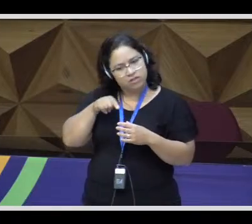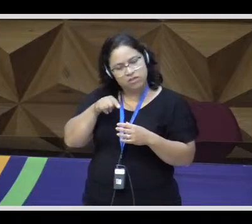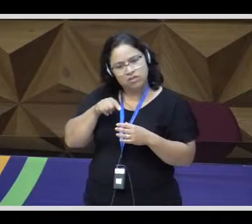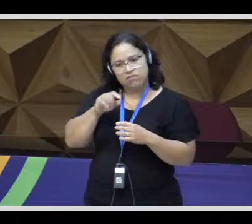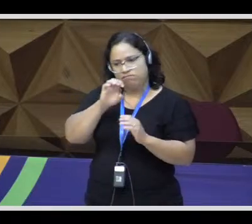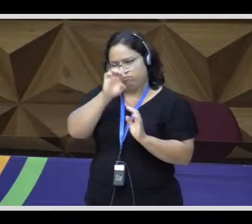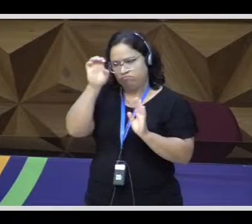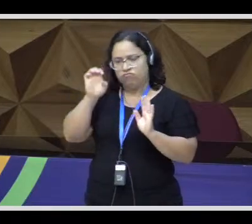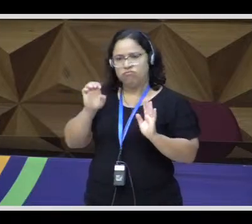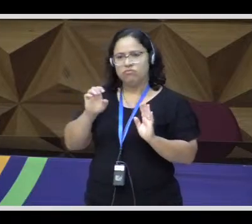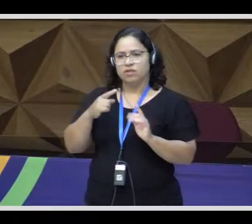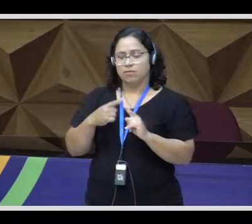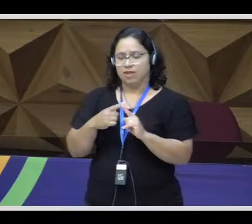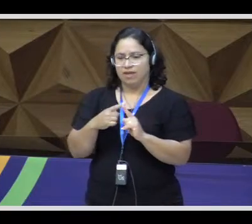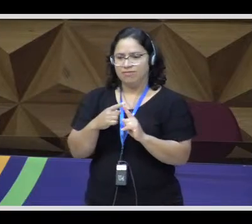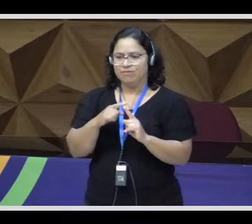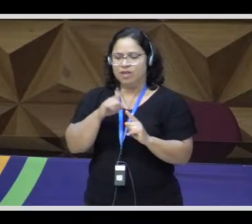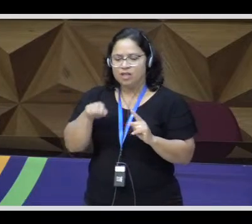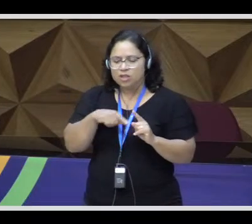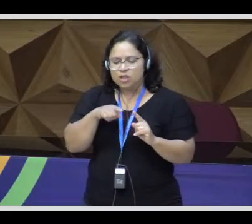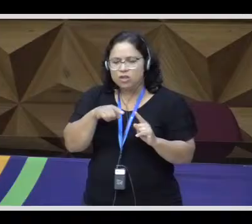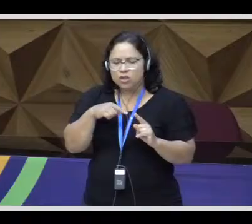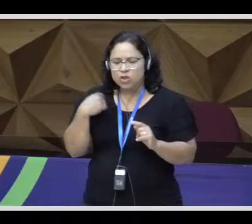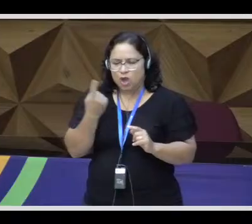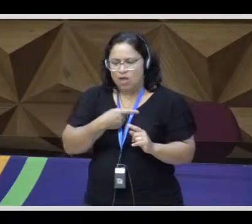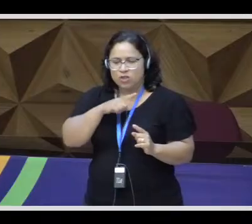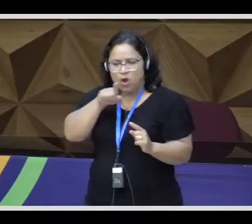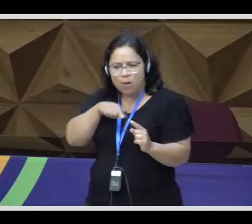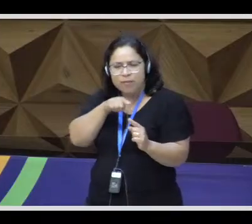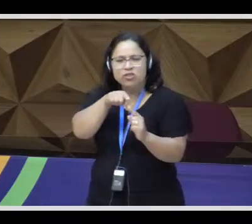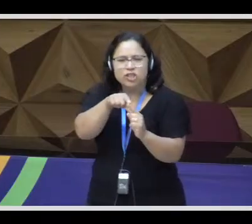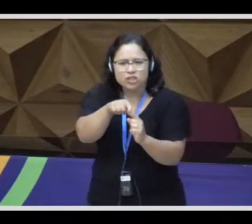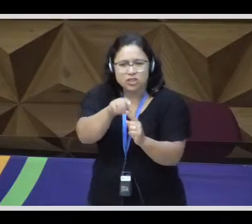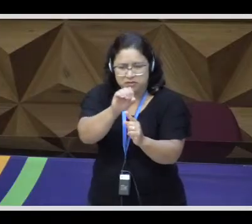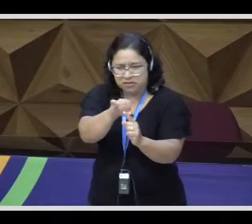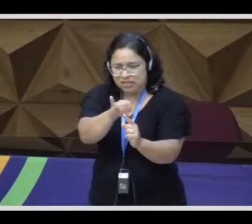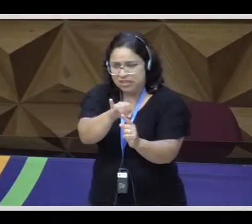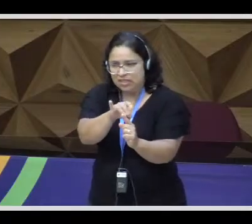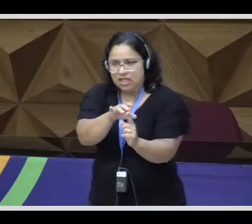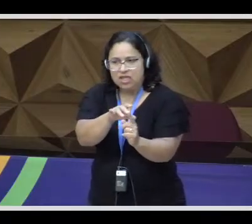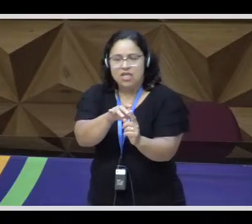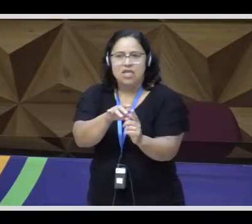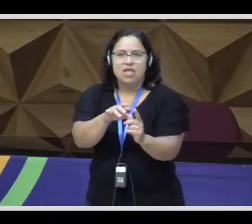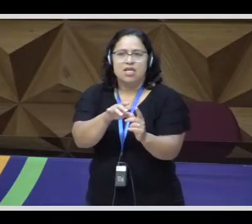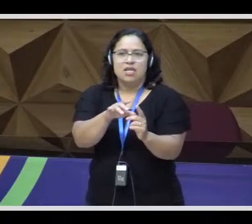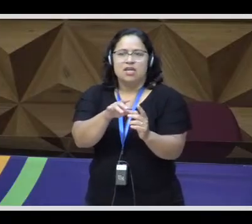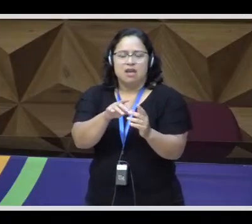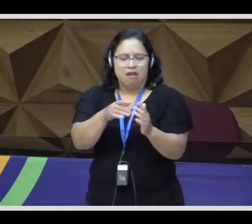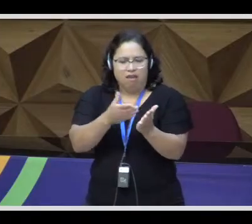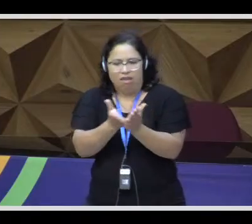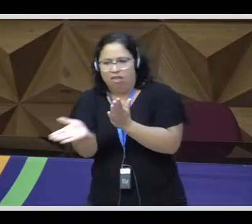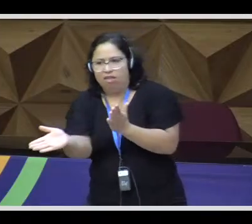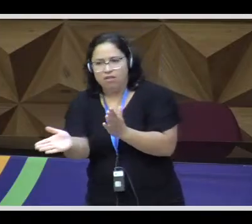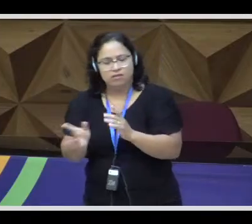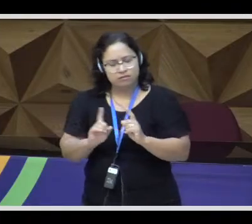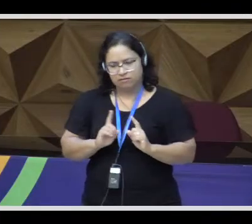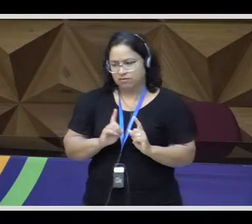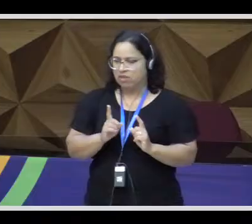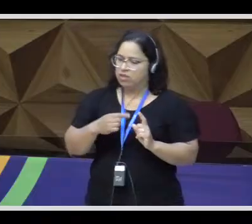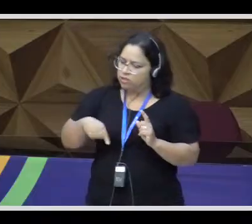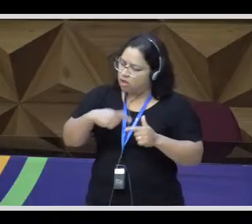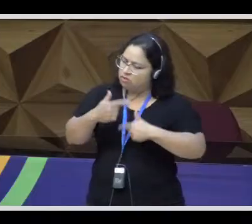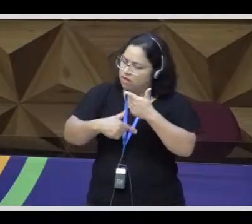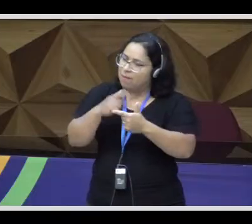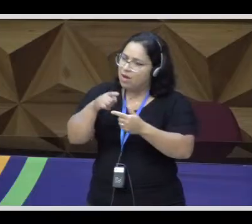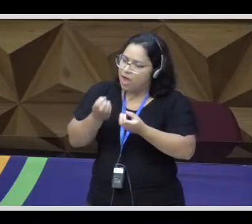target you have, that is, our work is inform, not to disinform people. you understand until where you